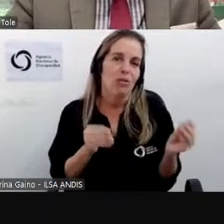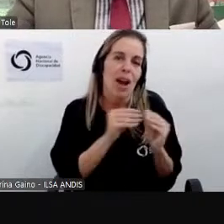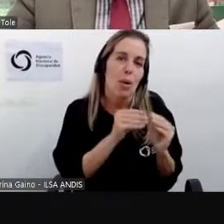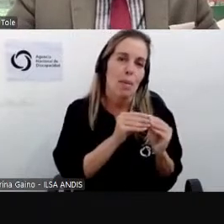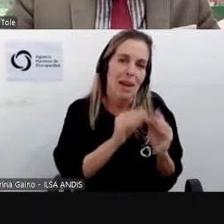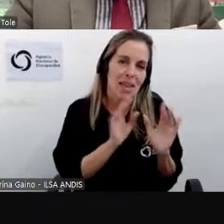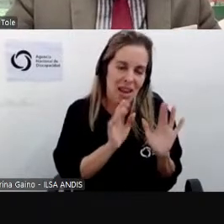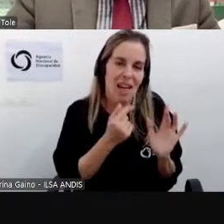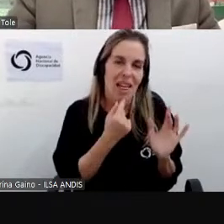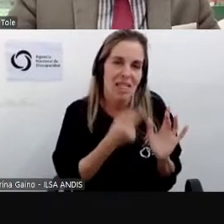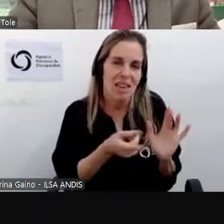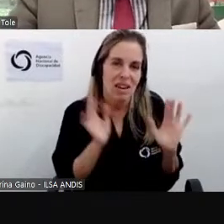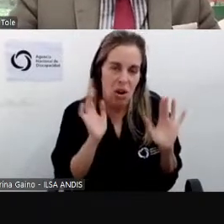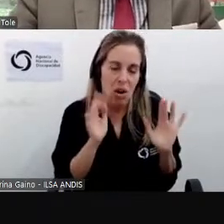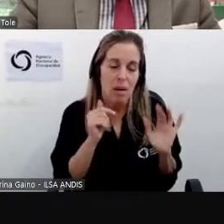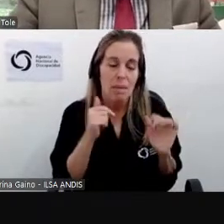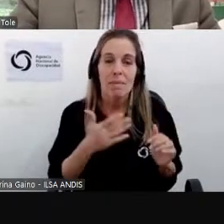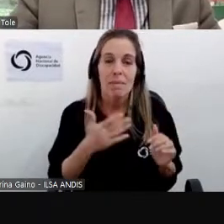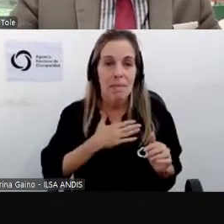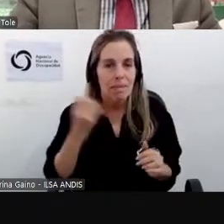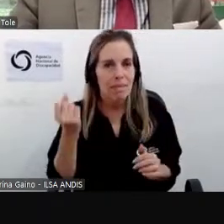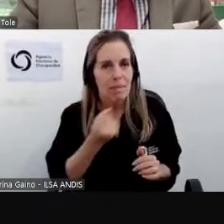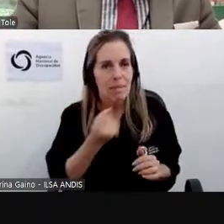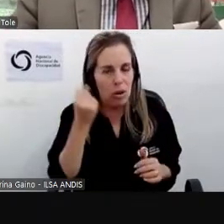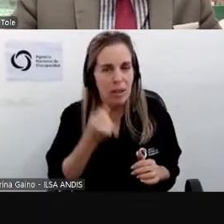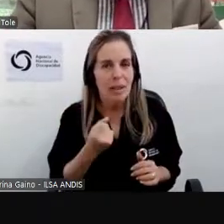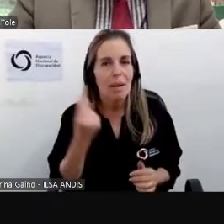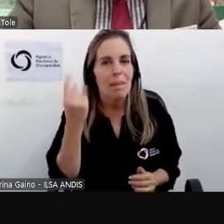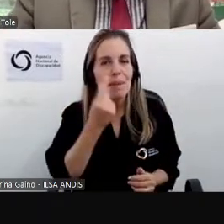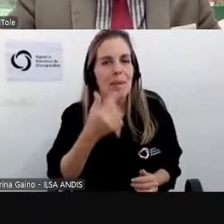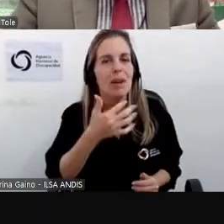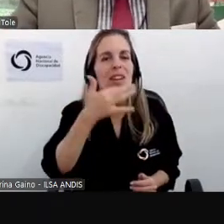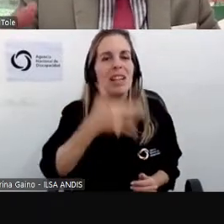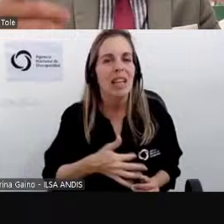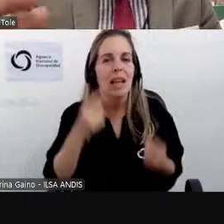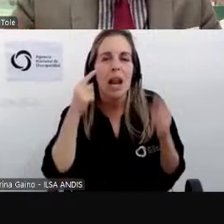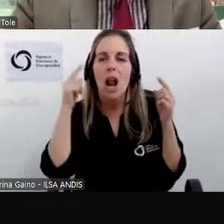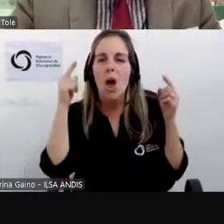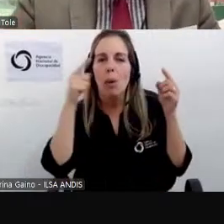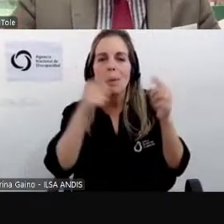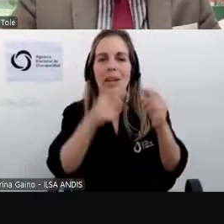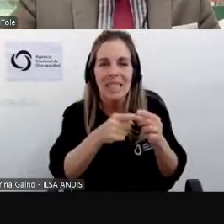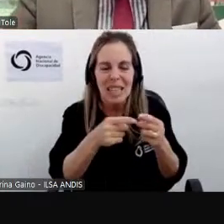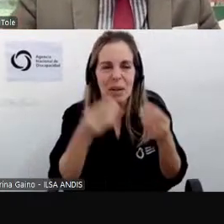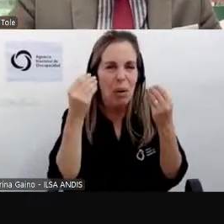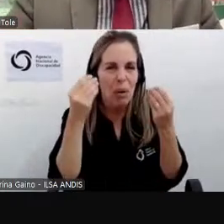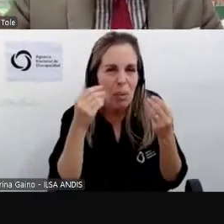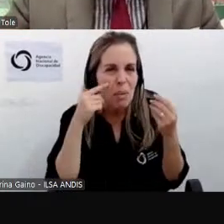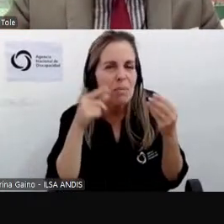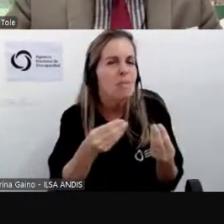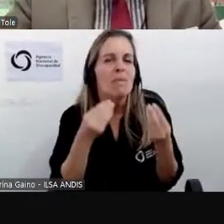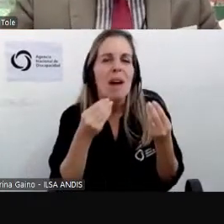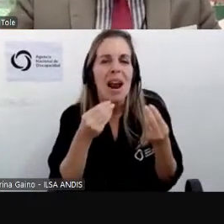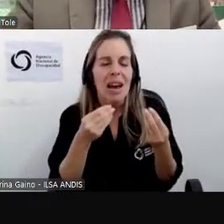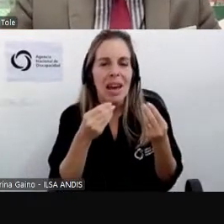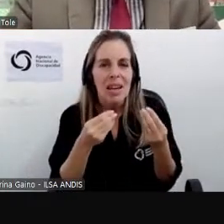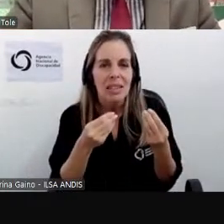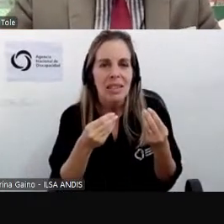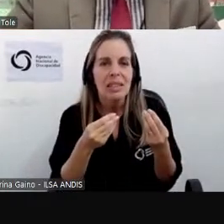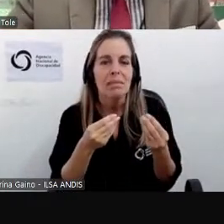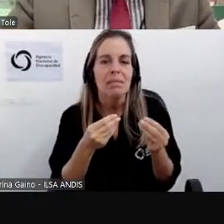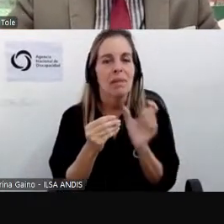as Fernanda has said, the most important thing is to understand the aim,